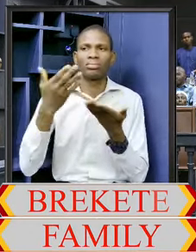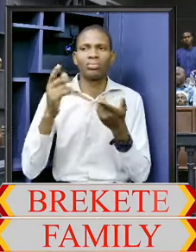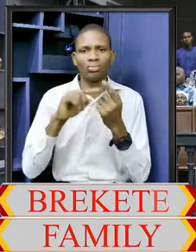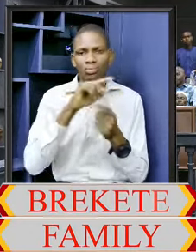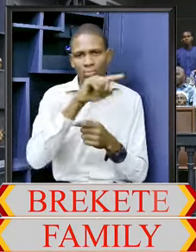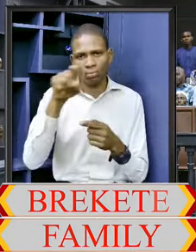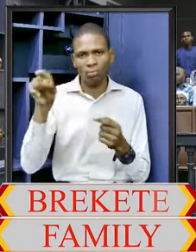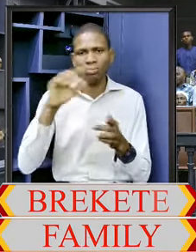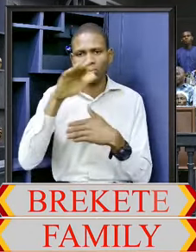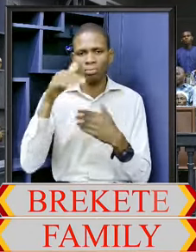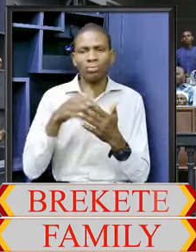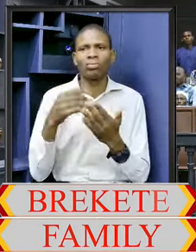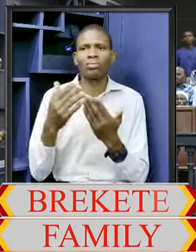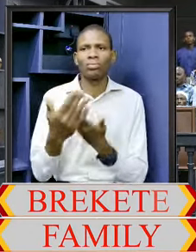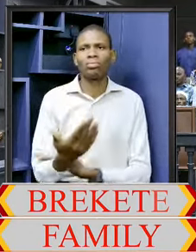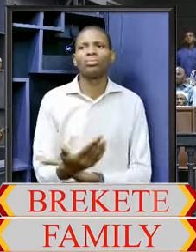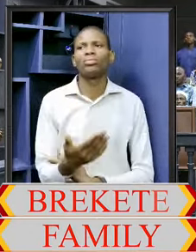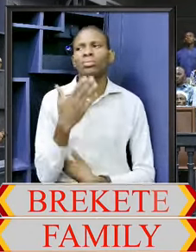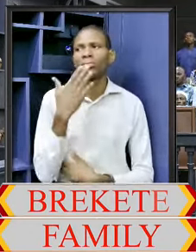morning.